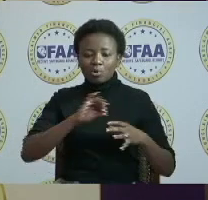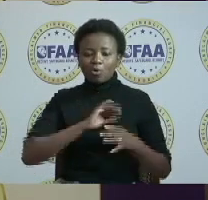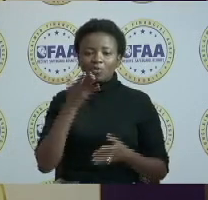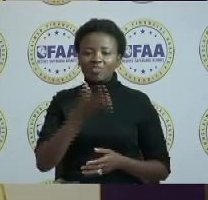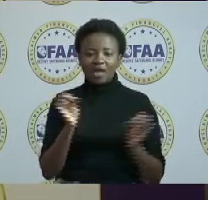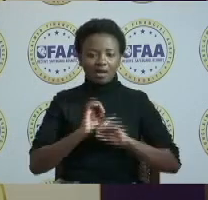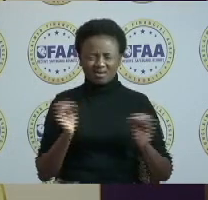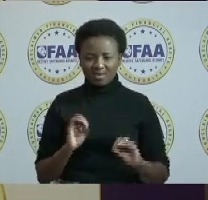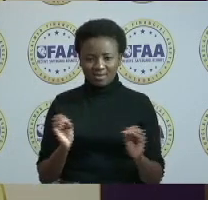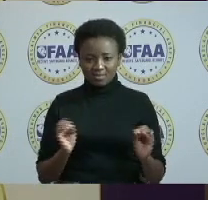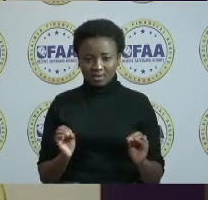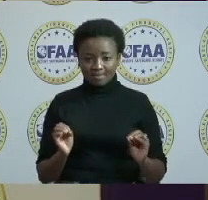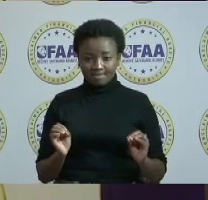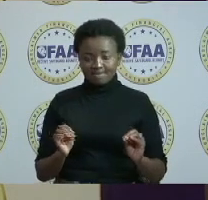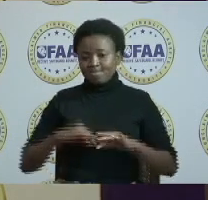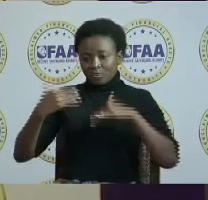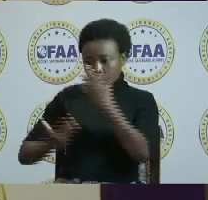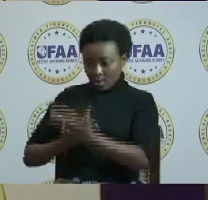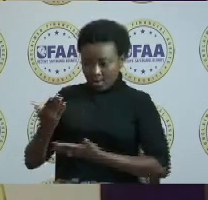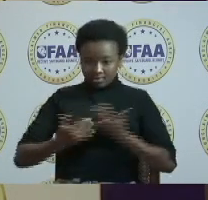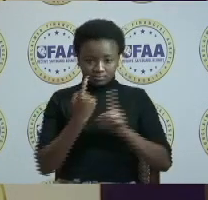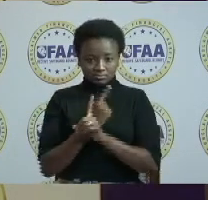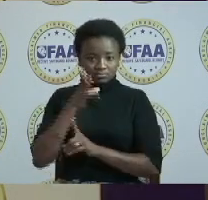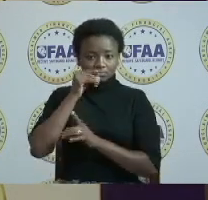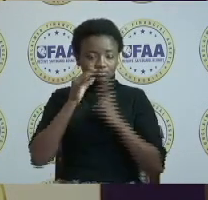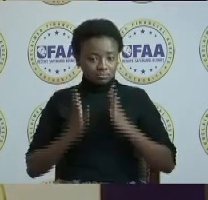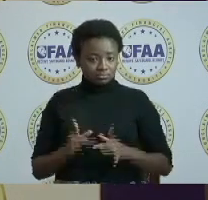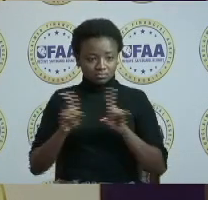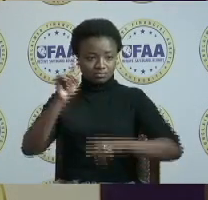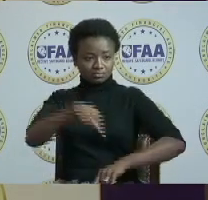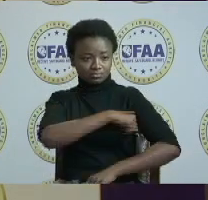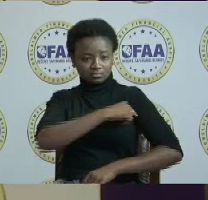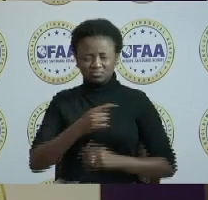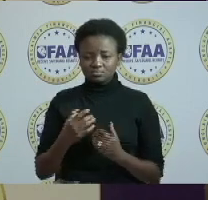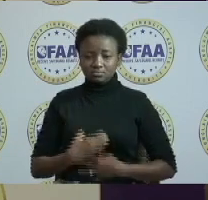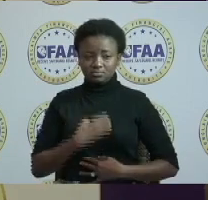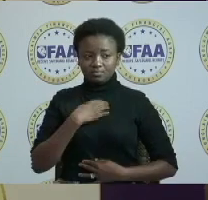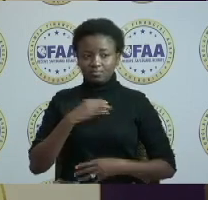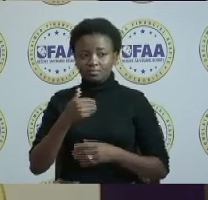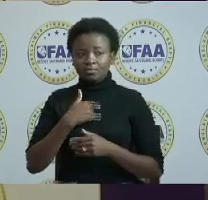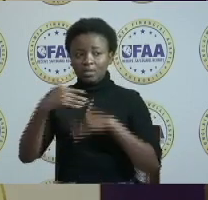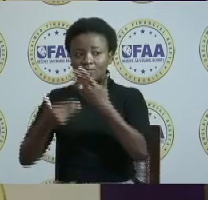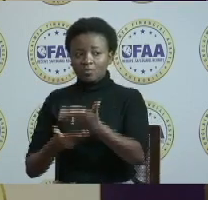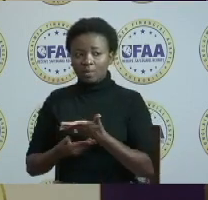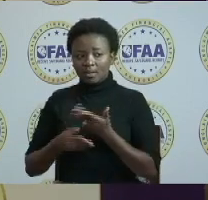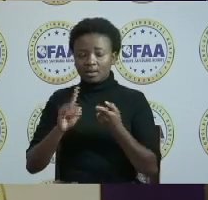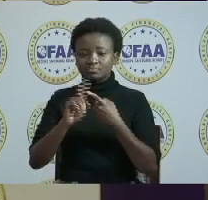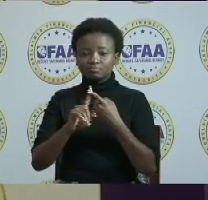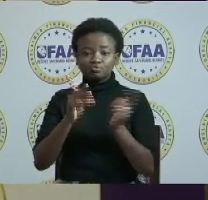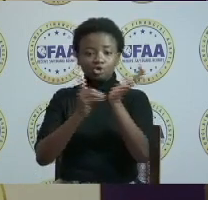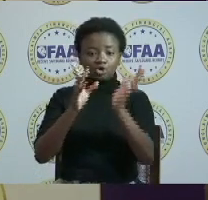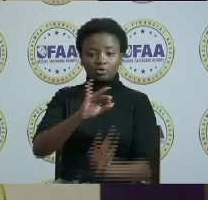allow me to welcome our speakers and our chief guest, and it is a very warm welcome to Dr. Julius Muia, who